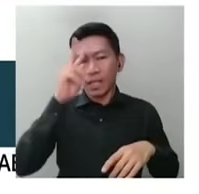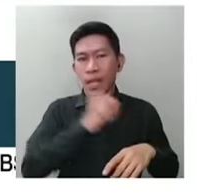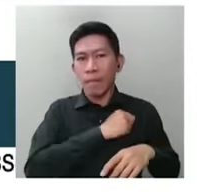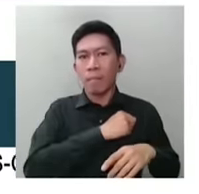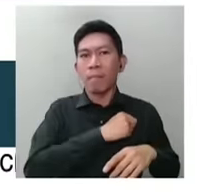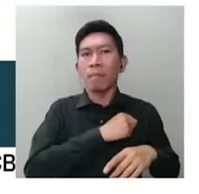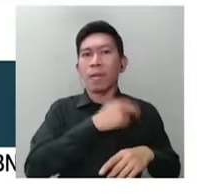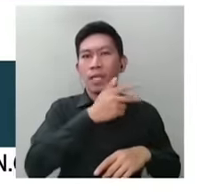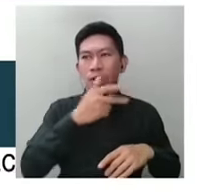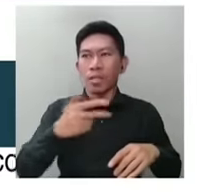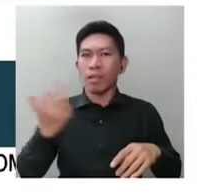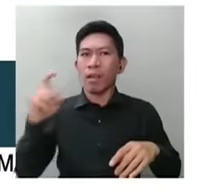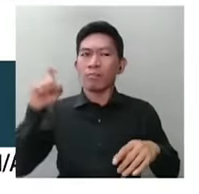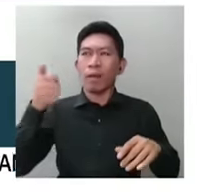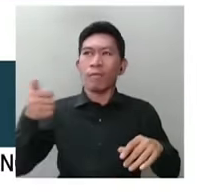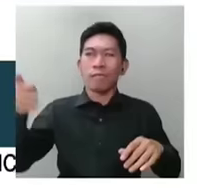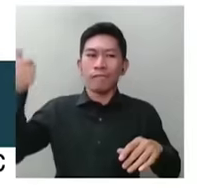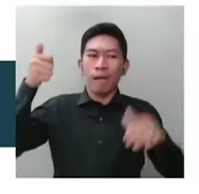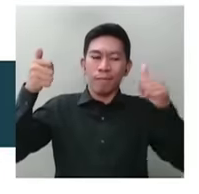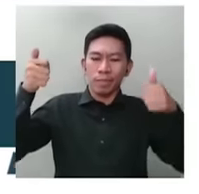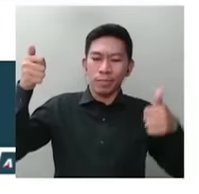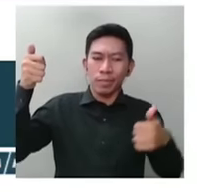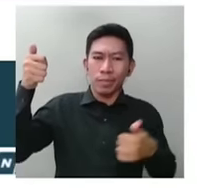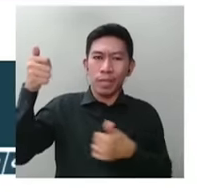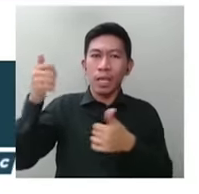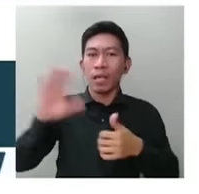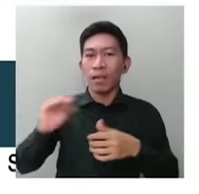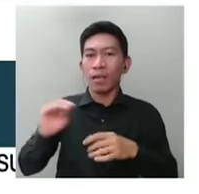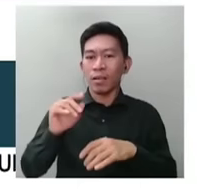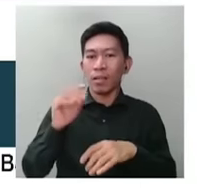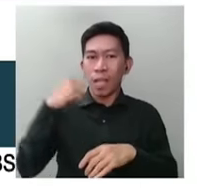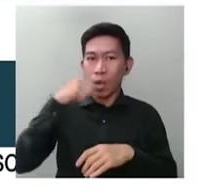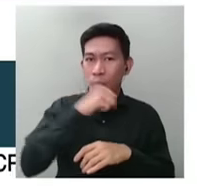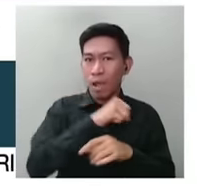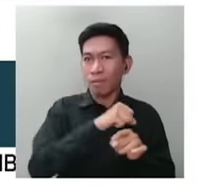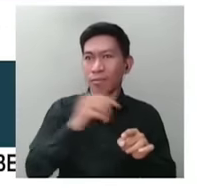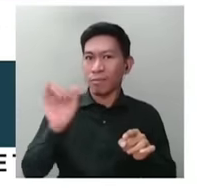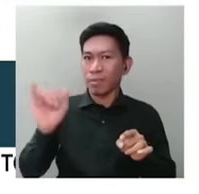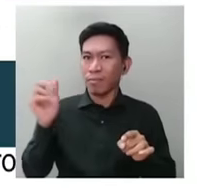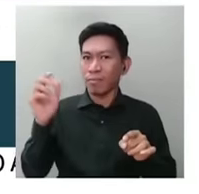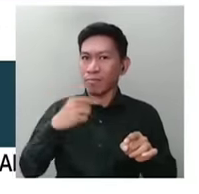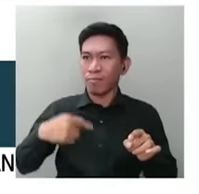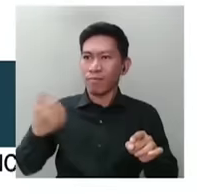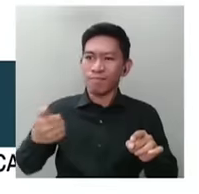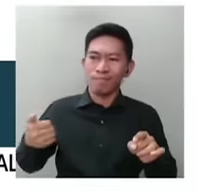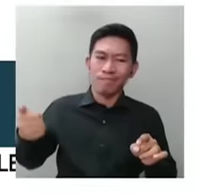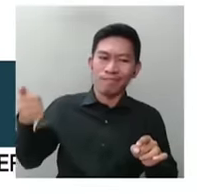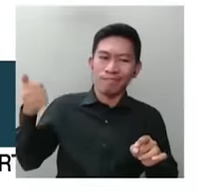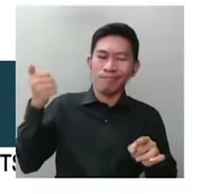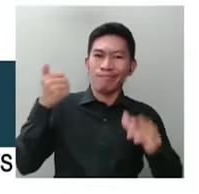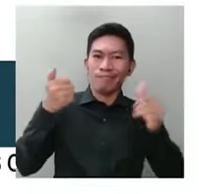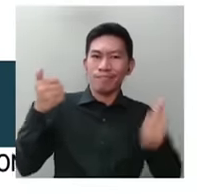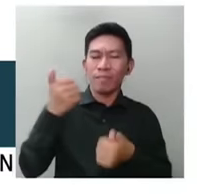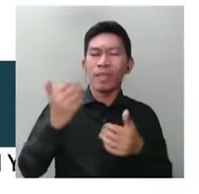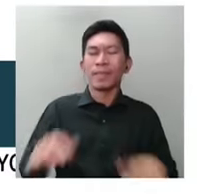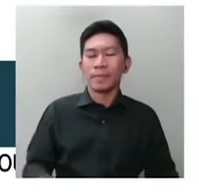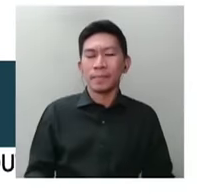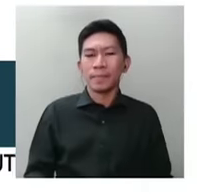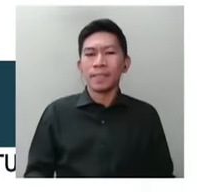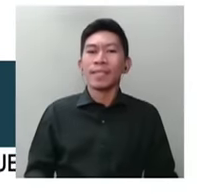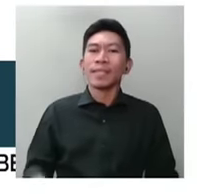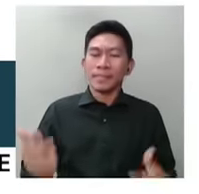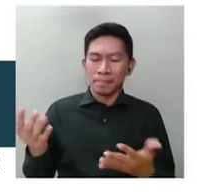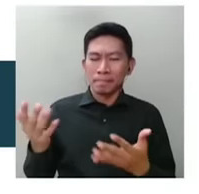course, the self-governing island of Taiwan. Mm. All right, we're going to have to leave it at that. We've run out of time. Professor Renato De